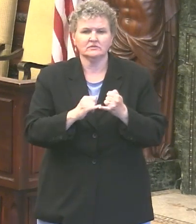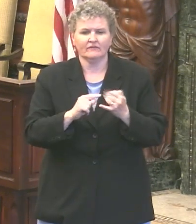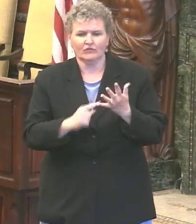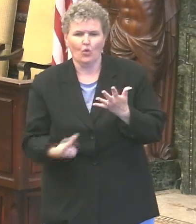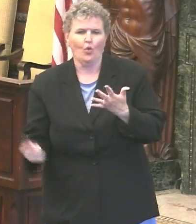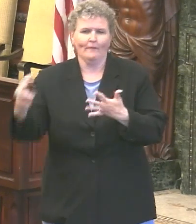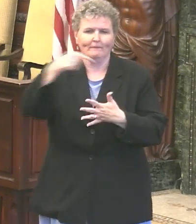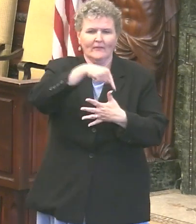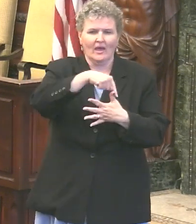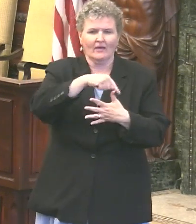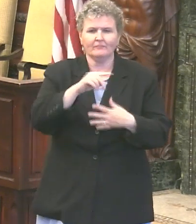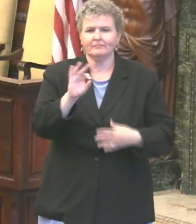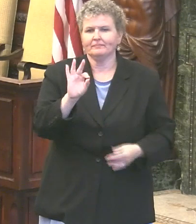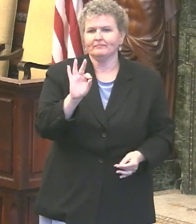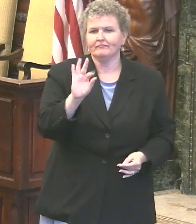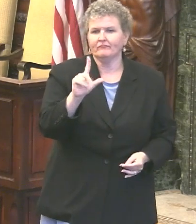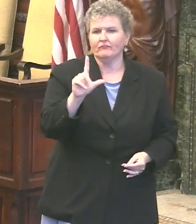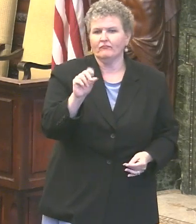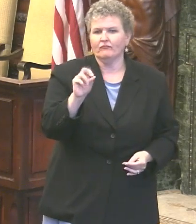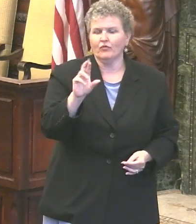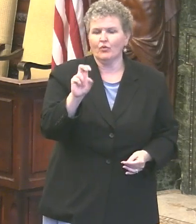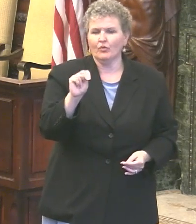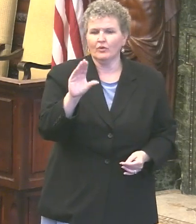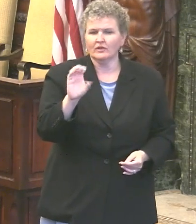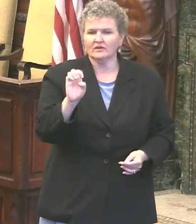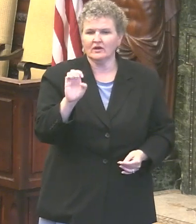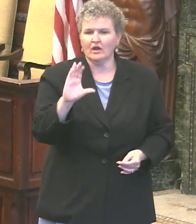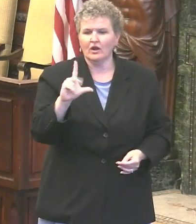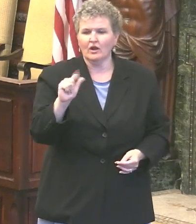Clark of PCN.